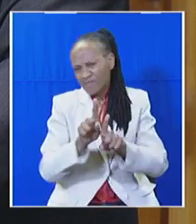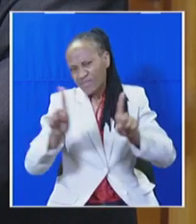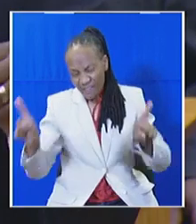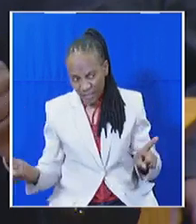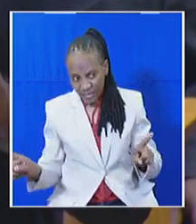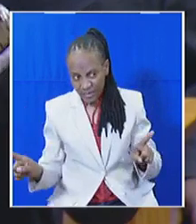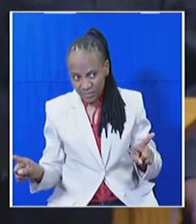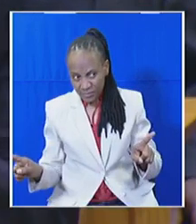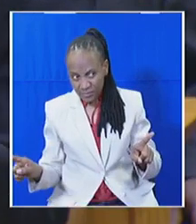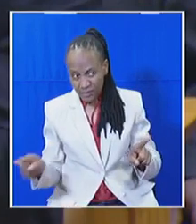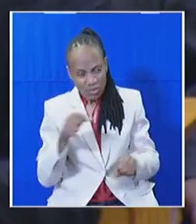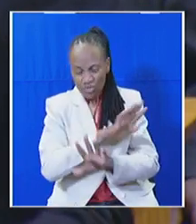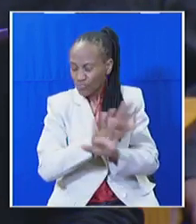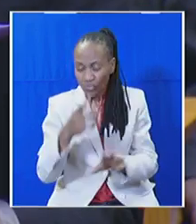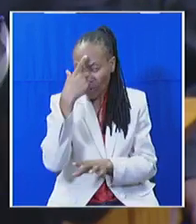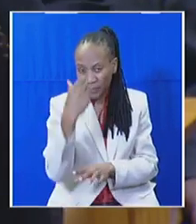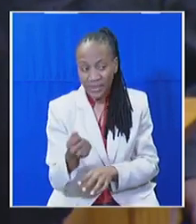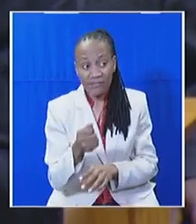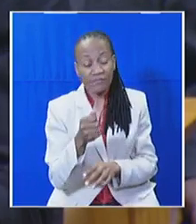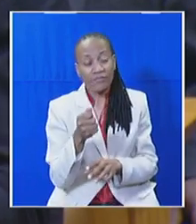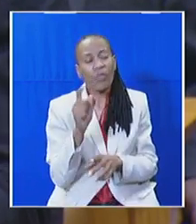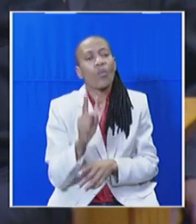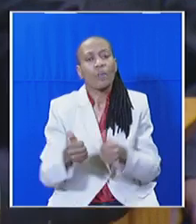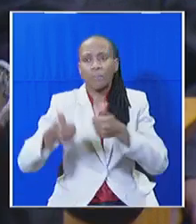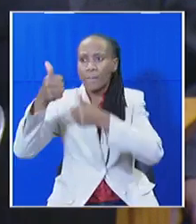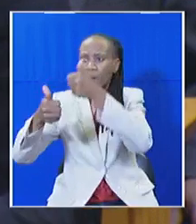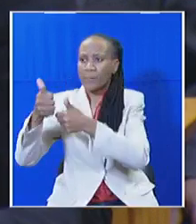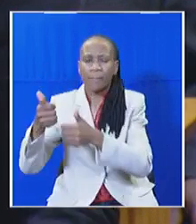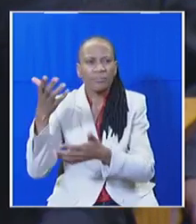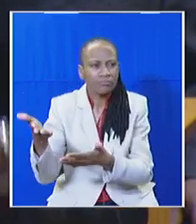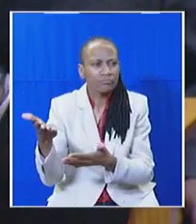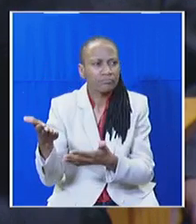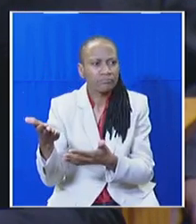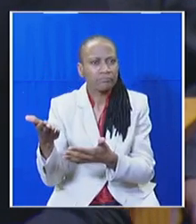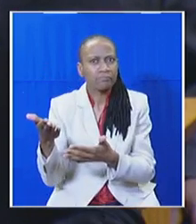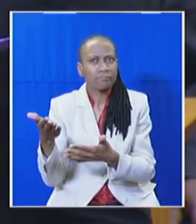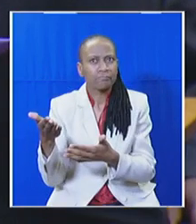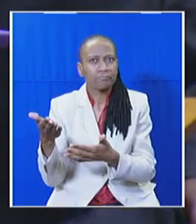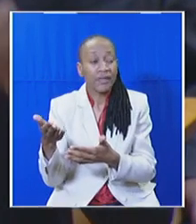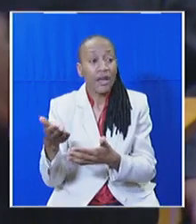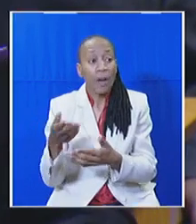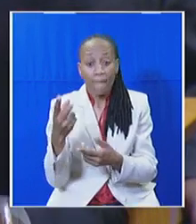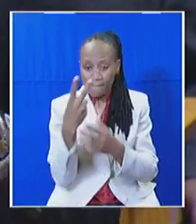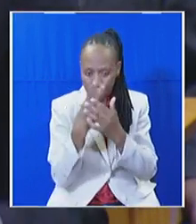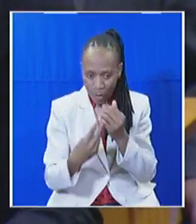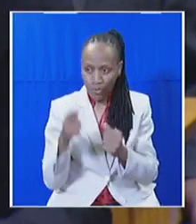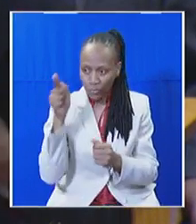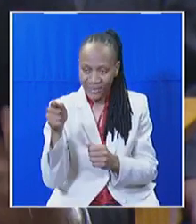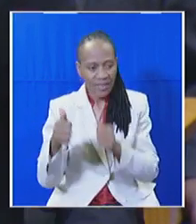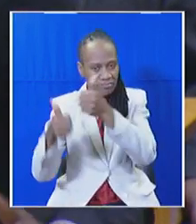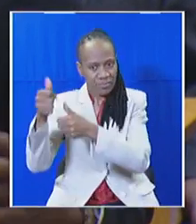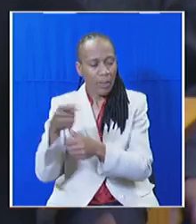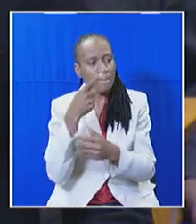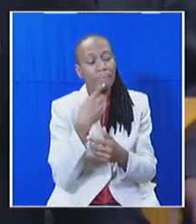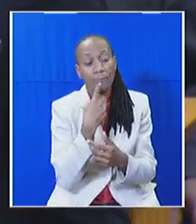the executive, led by you, overreached and ultimately violated that sacred principle of the